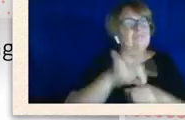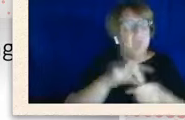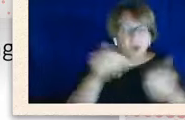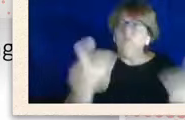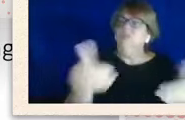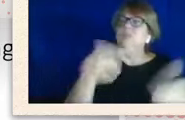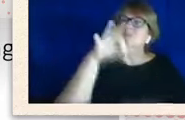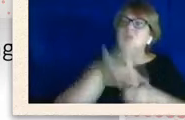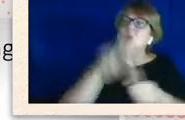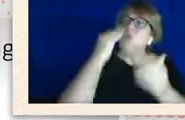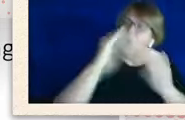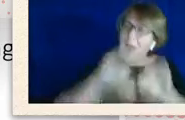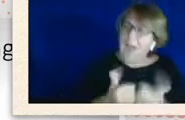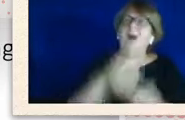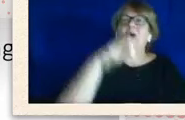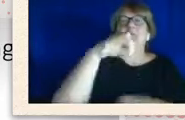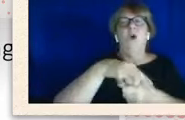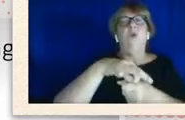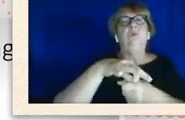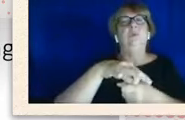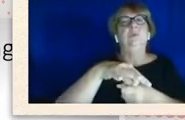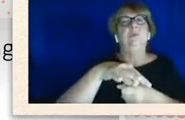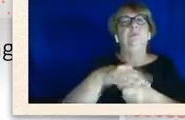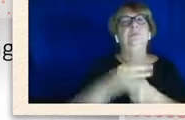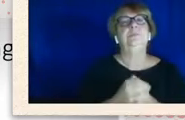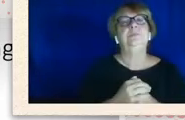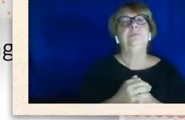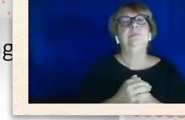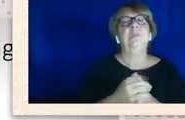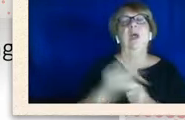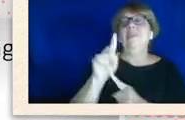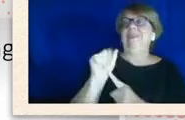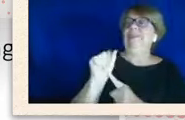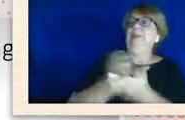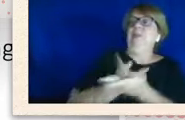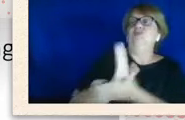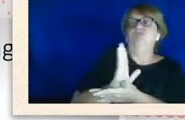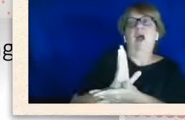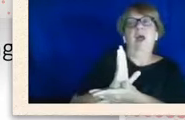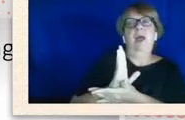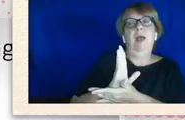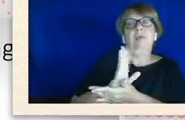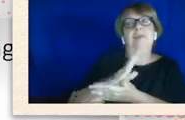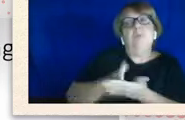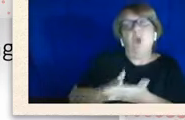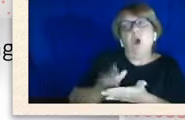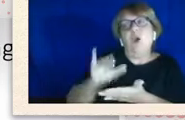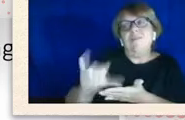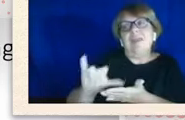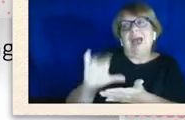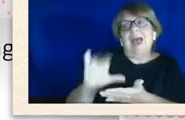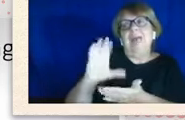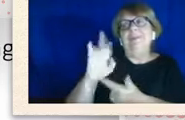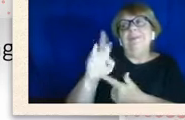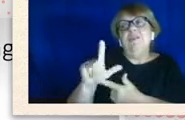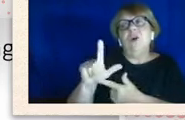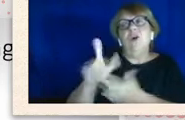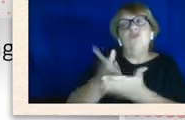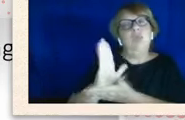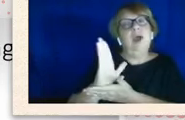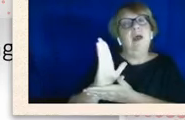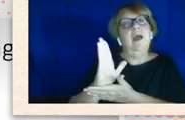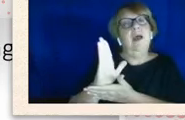vote. The disability rights part of that civil rights